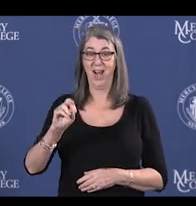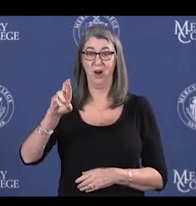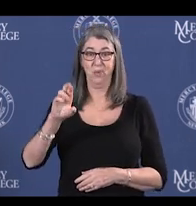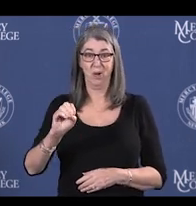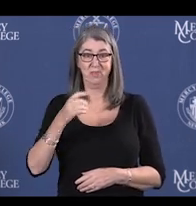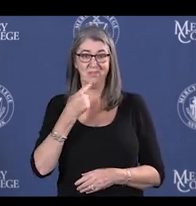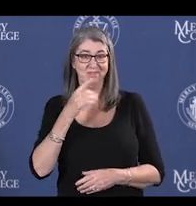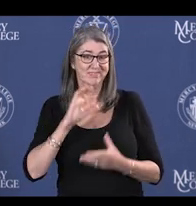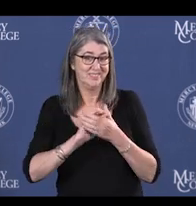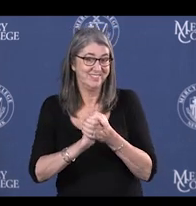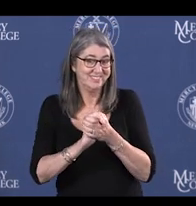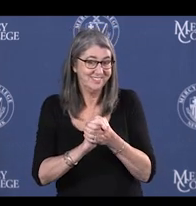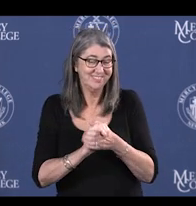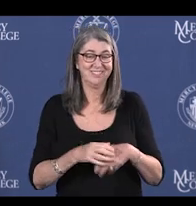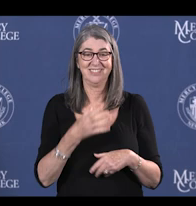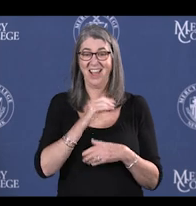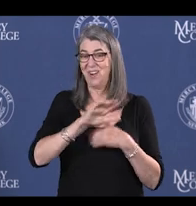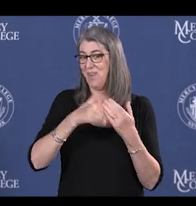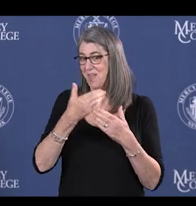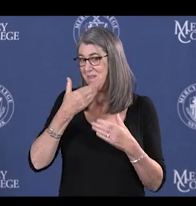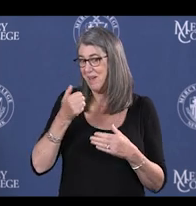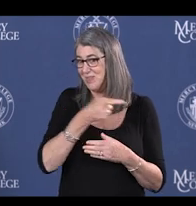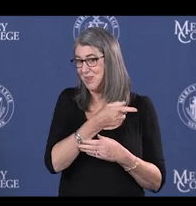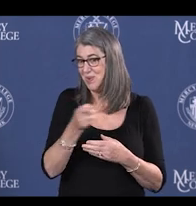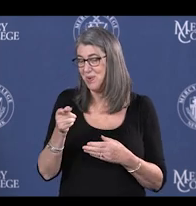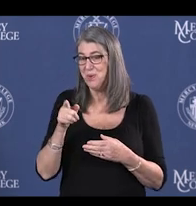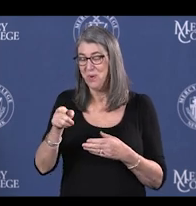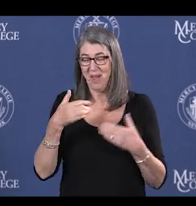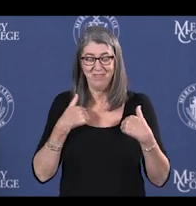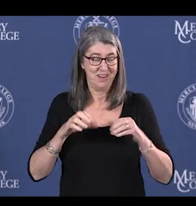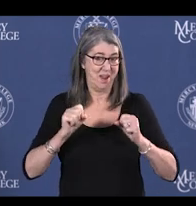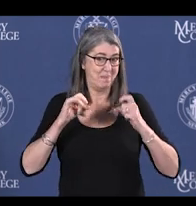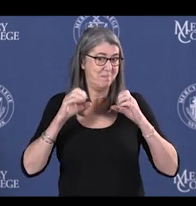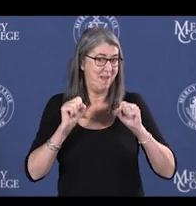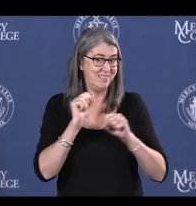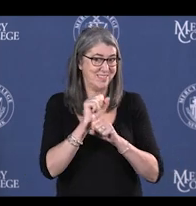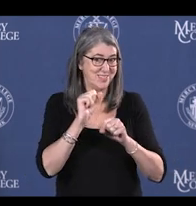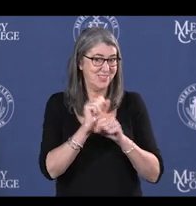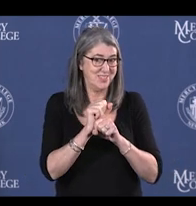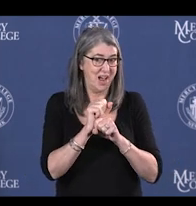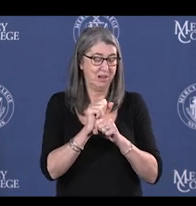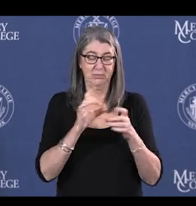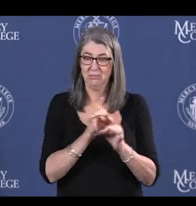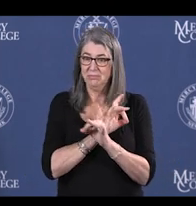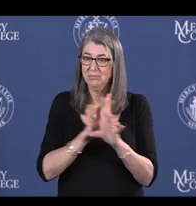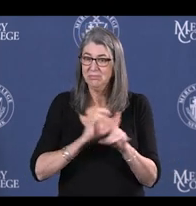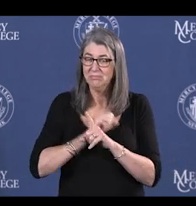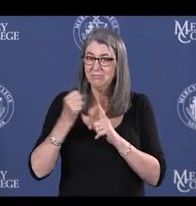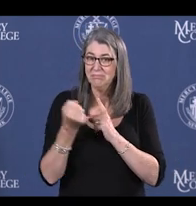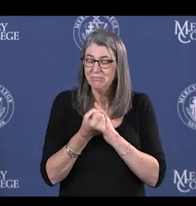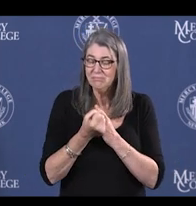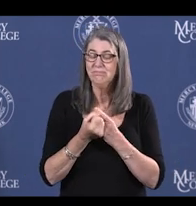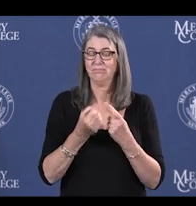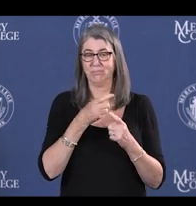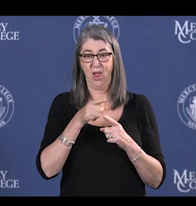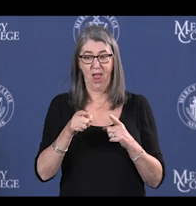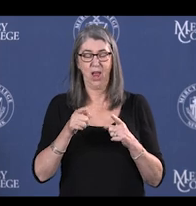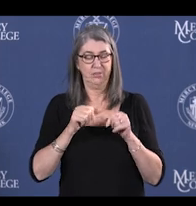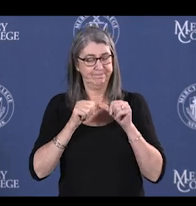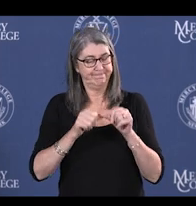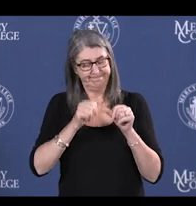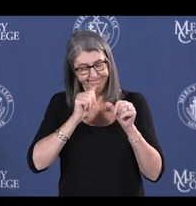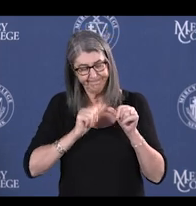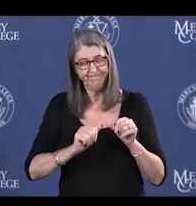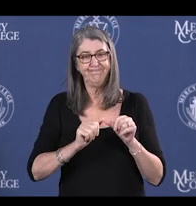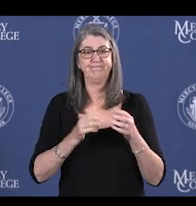Just wanted to say congratulations and all the best to you. You have done an amazing job in terrible circumstances and you have